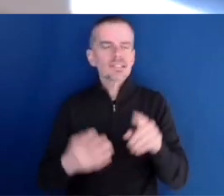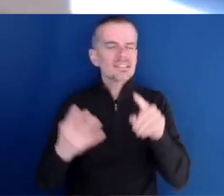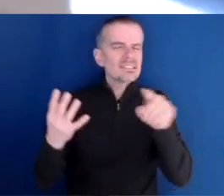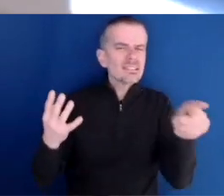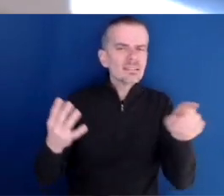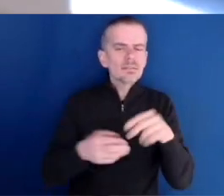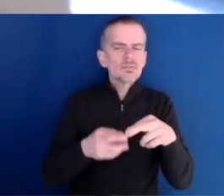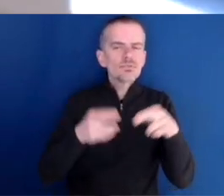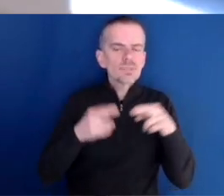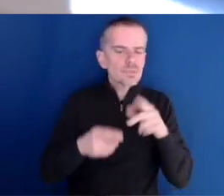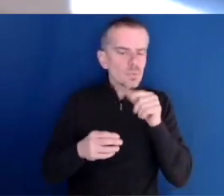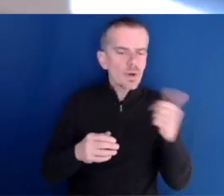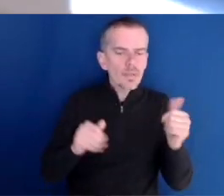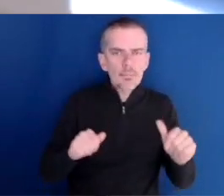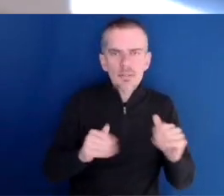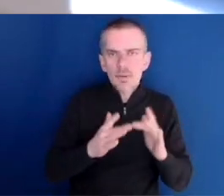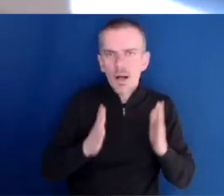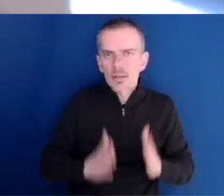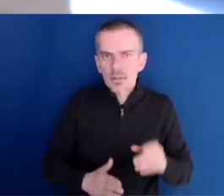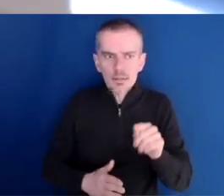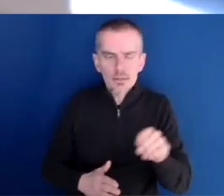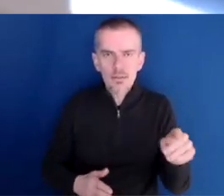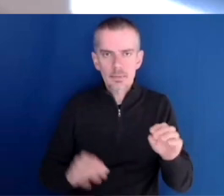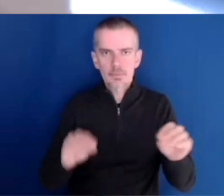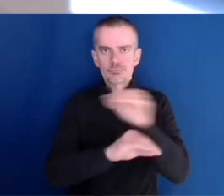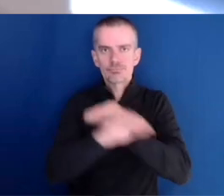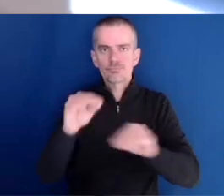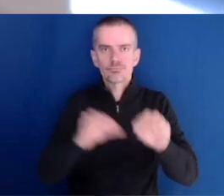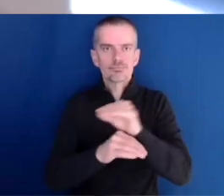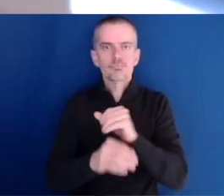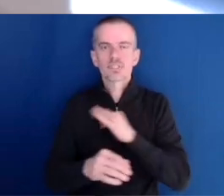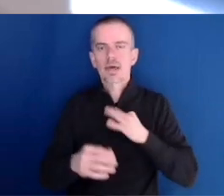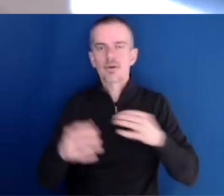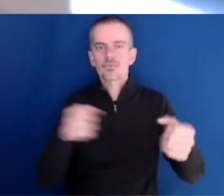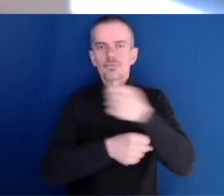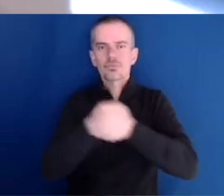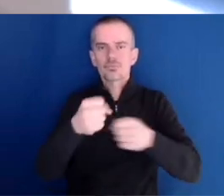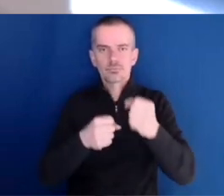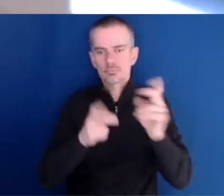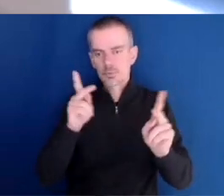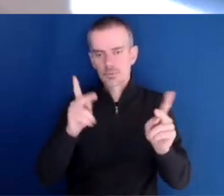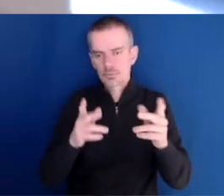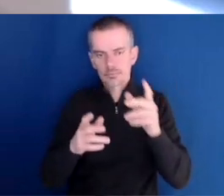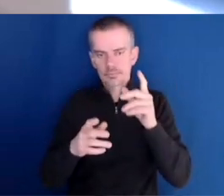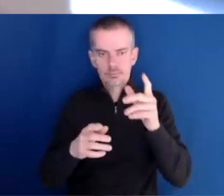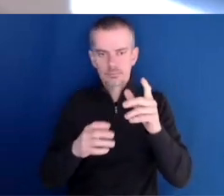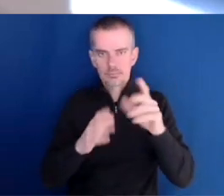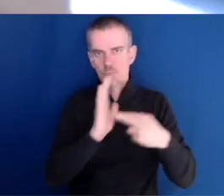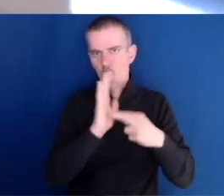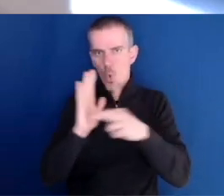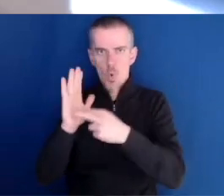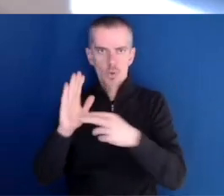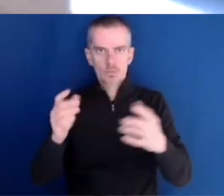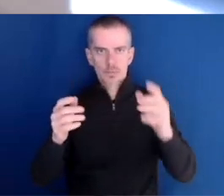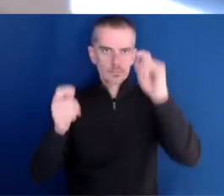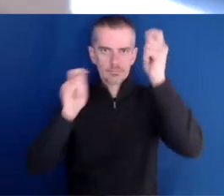in your region. There's maybe some shifting of people who are in roles in the